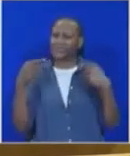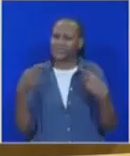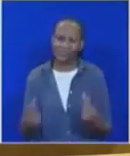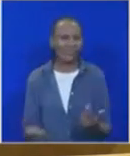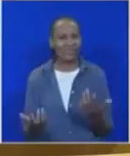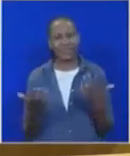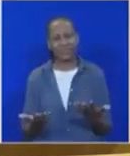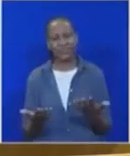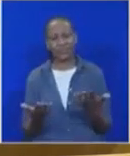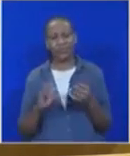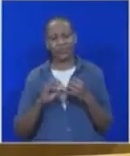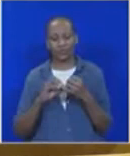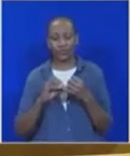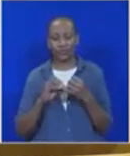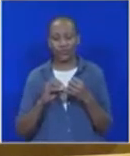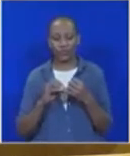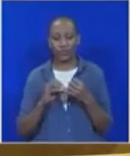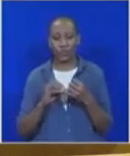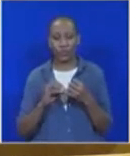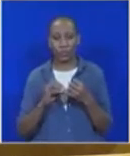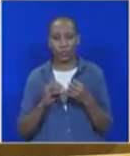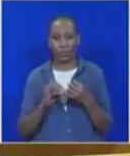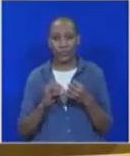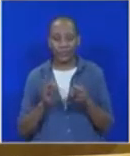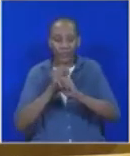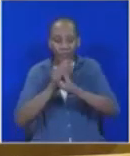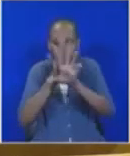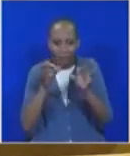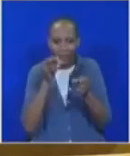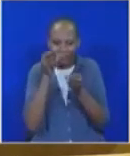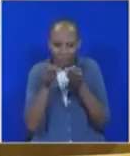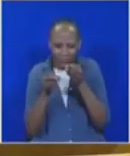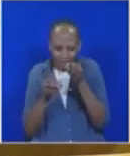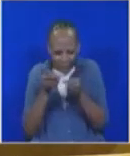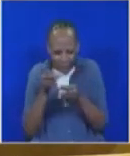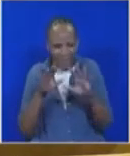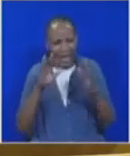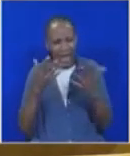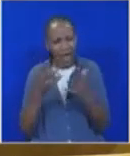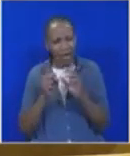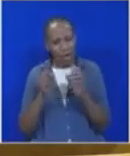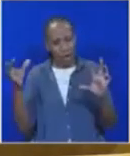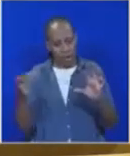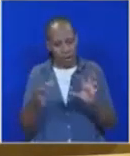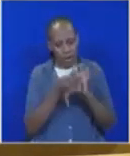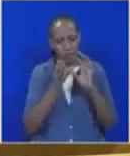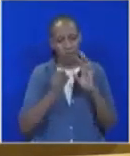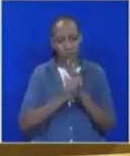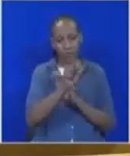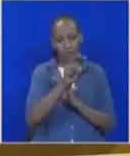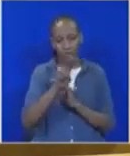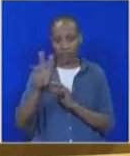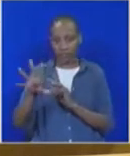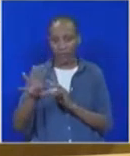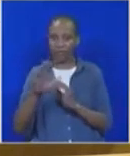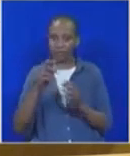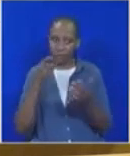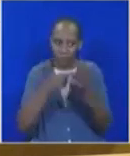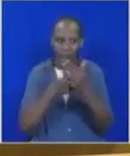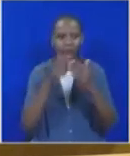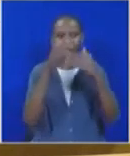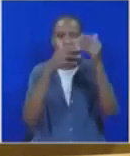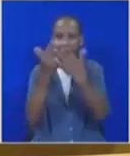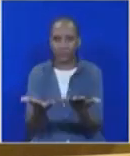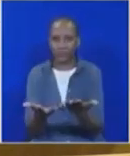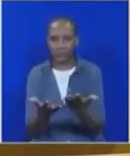unwise to attempt a comprehensive definition of property for purposes of Section 25 of the Property Clause." What about compensation?